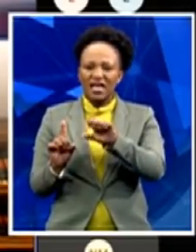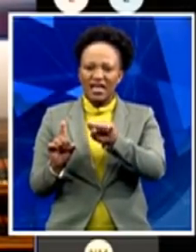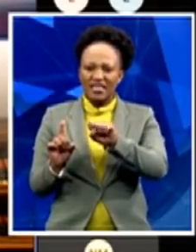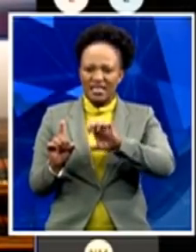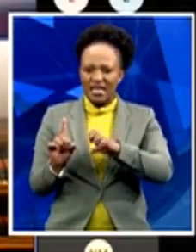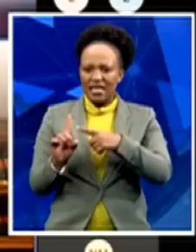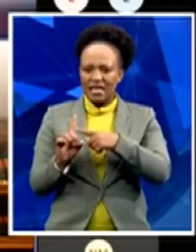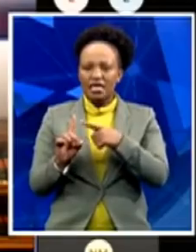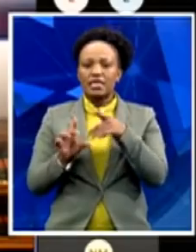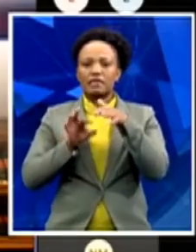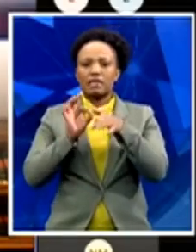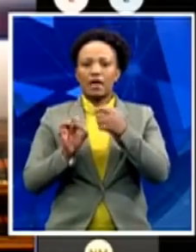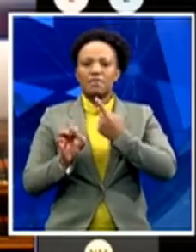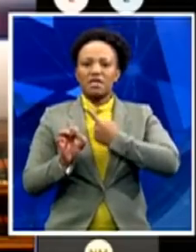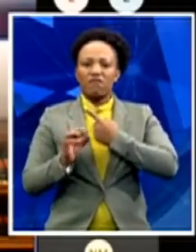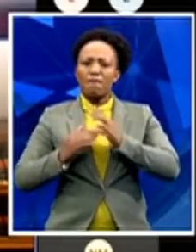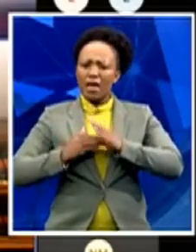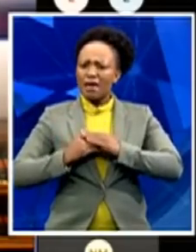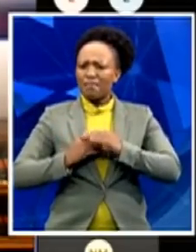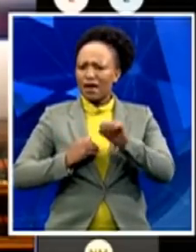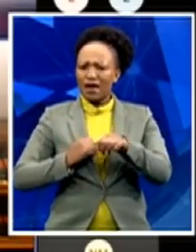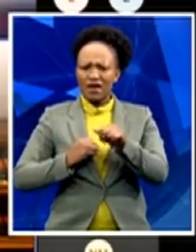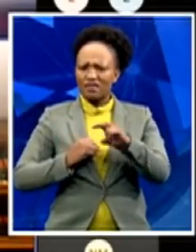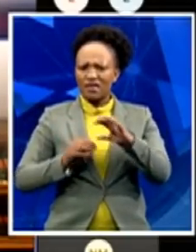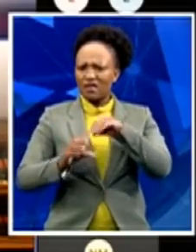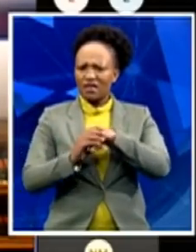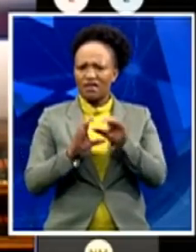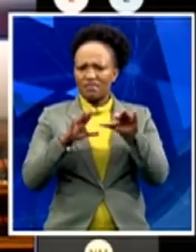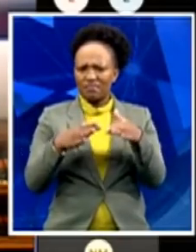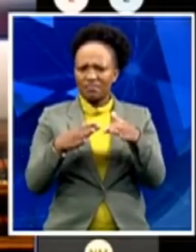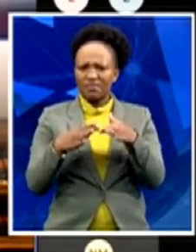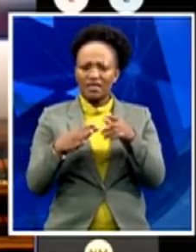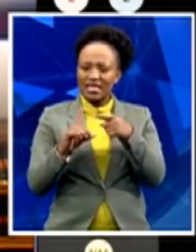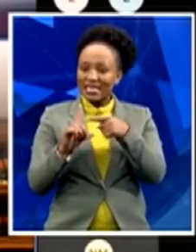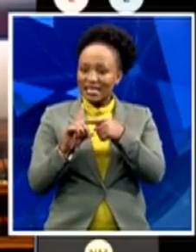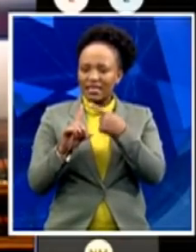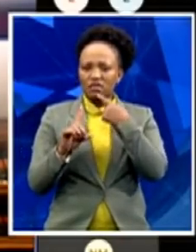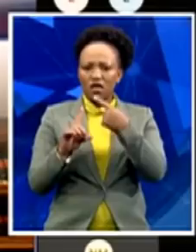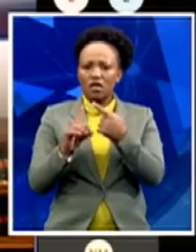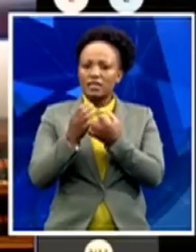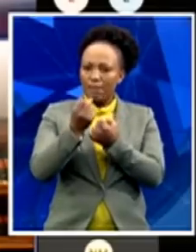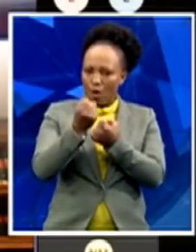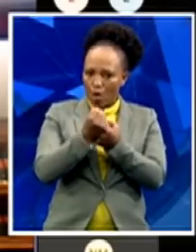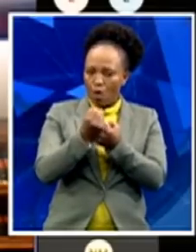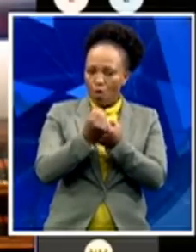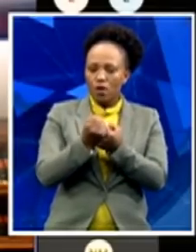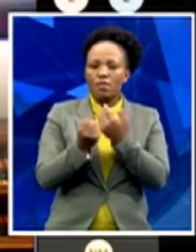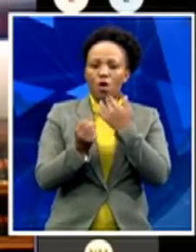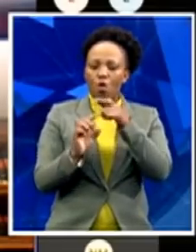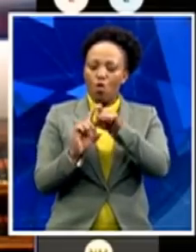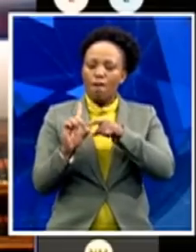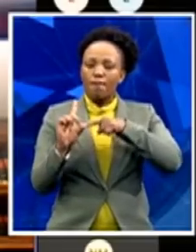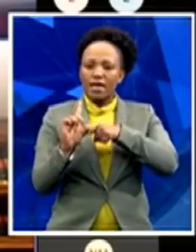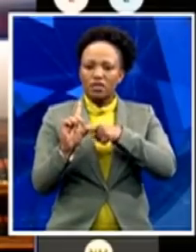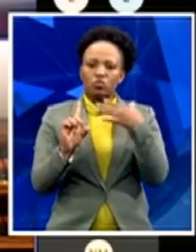ANC and says he supports the relief sought by the applicant and he seeks to intervene on that basis.